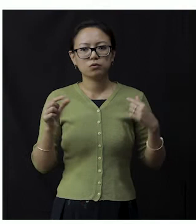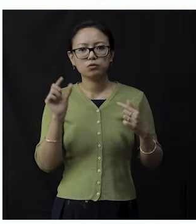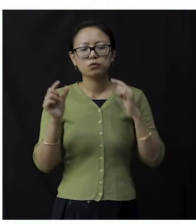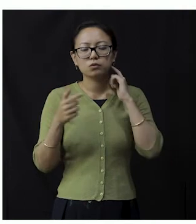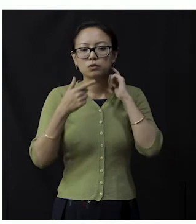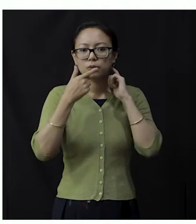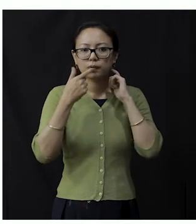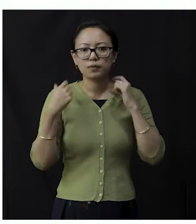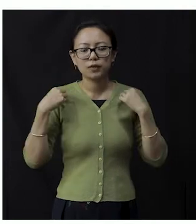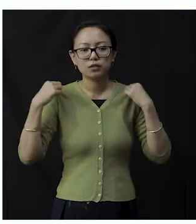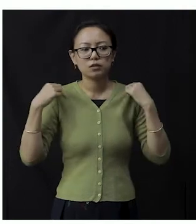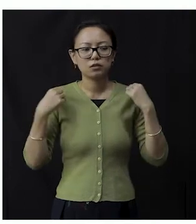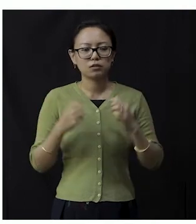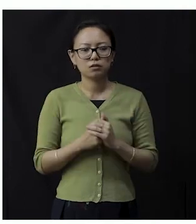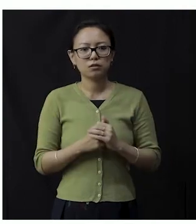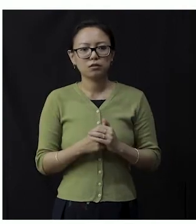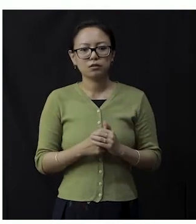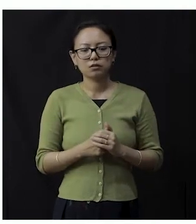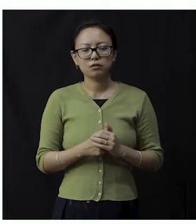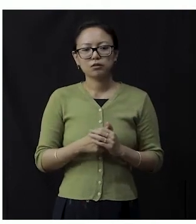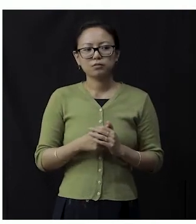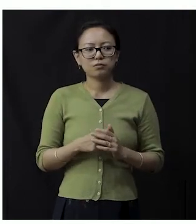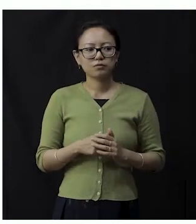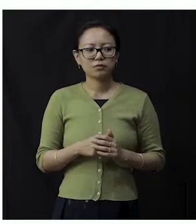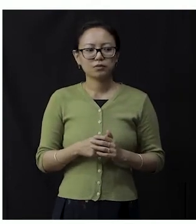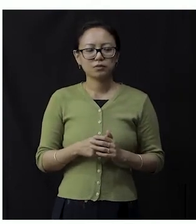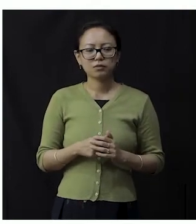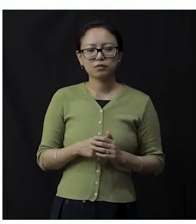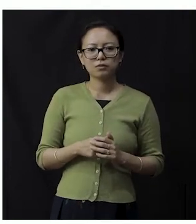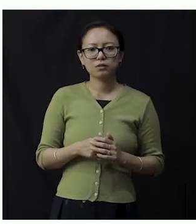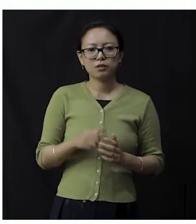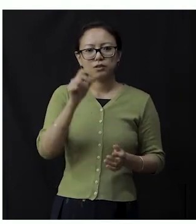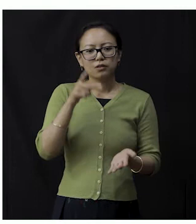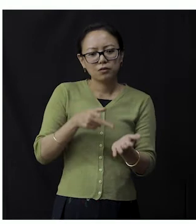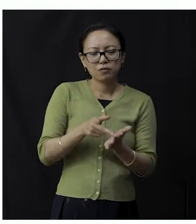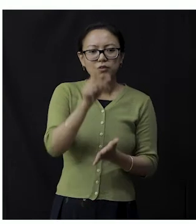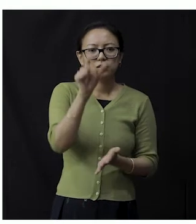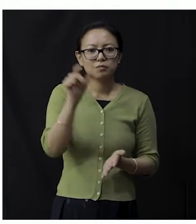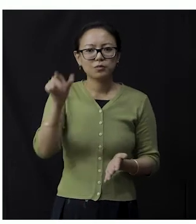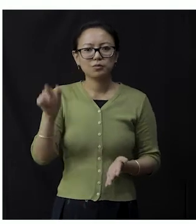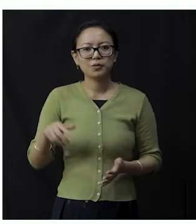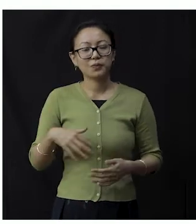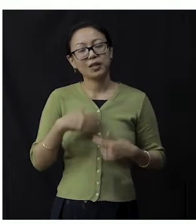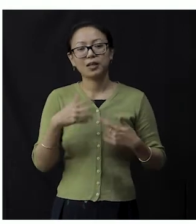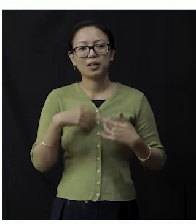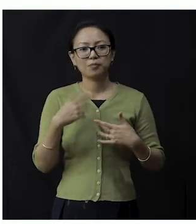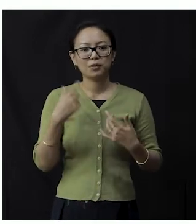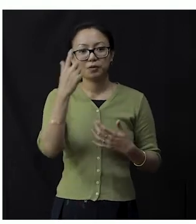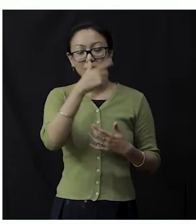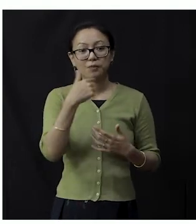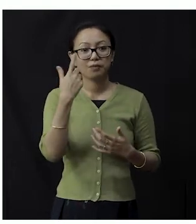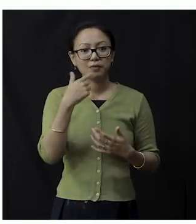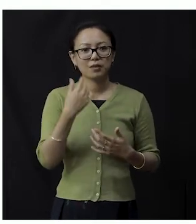of very happy. But look at the happiness on the faces of the other people. They are